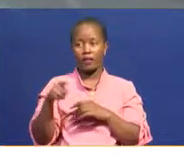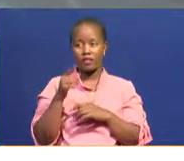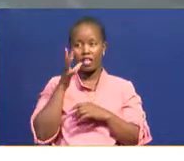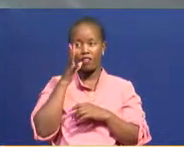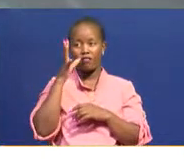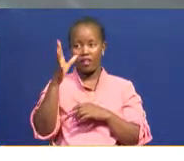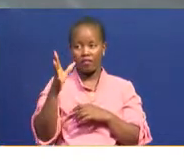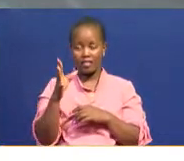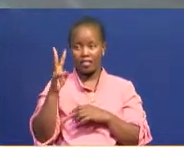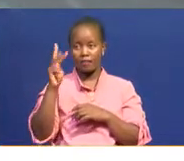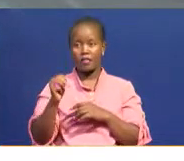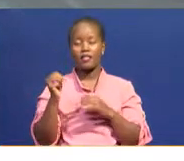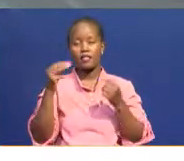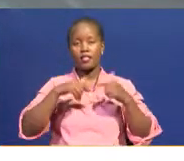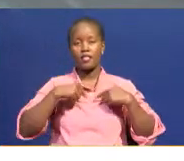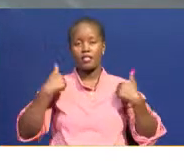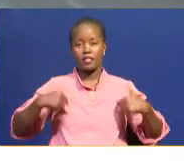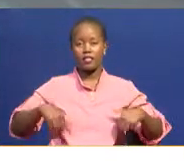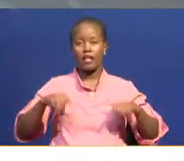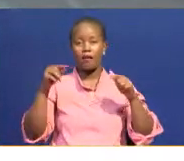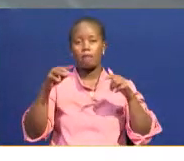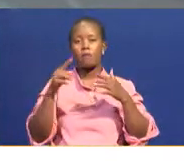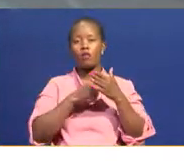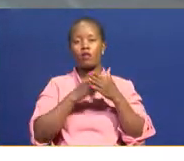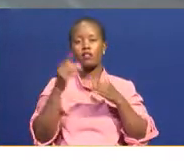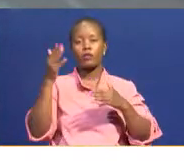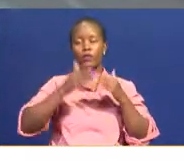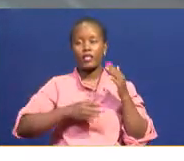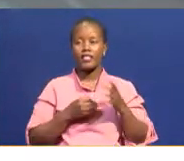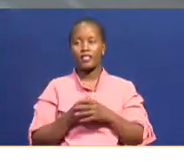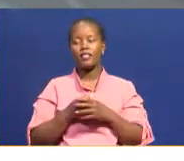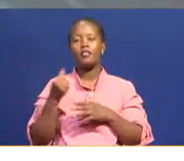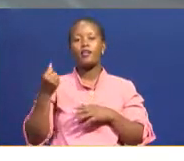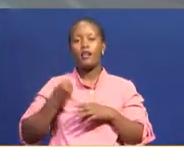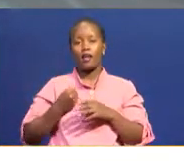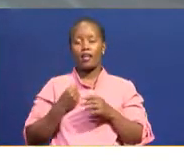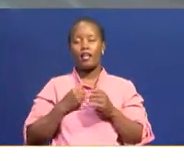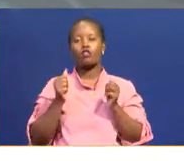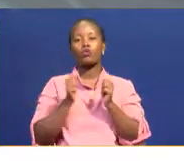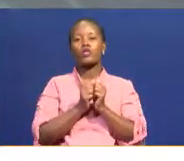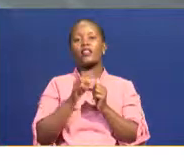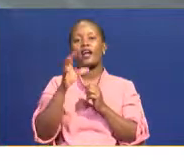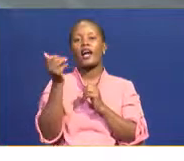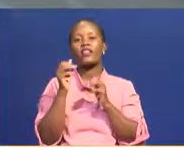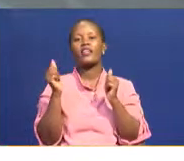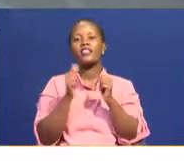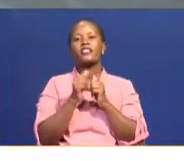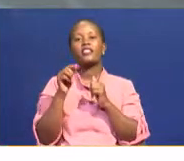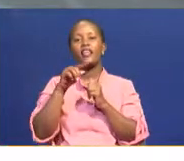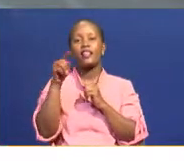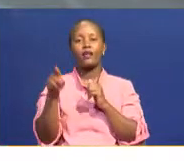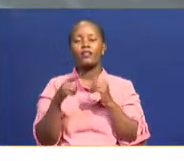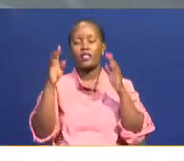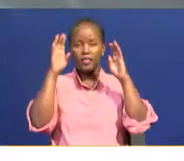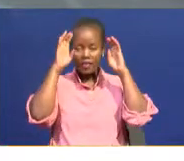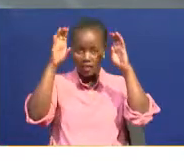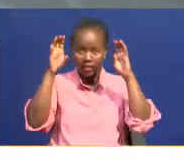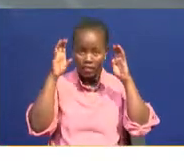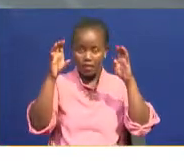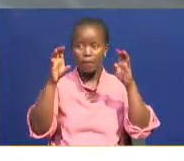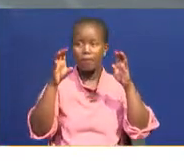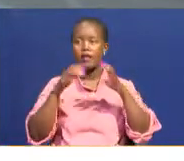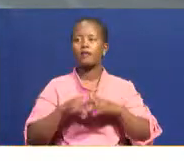Xiamen Diamond League in China this weekend. Kipyegon will line up alongside 10,000 meters specialist Ethiopia's Gudaf